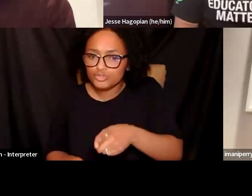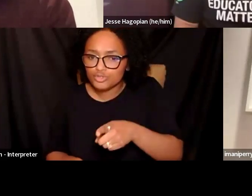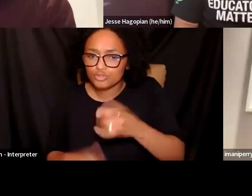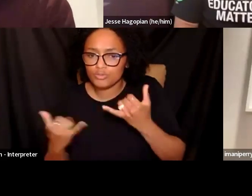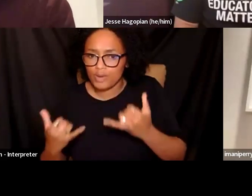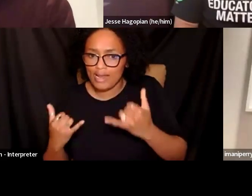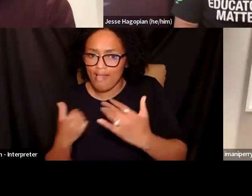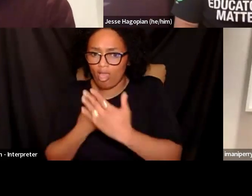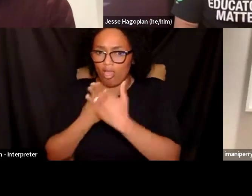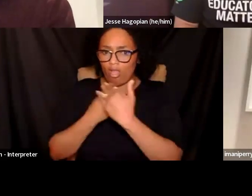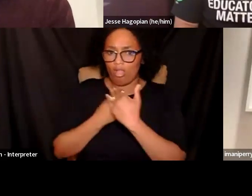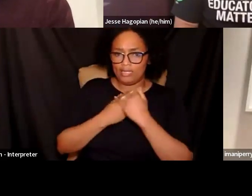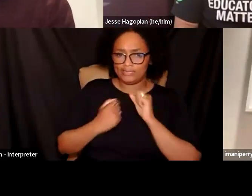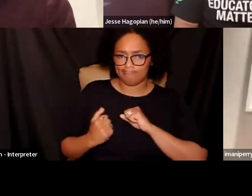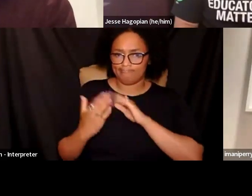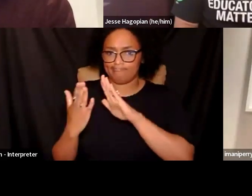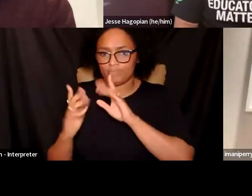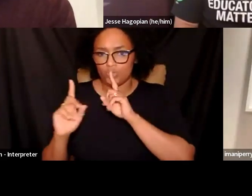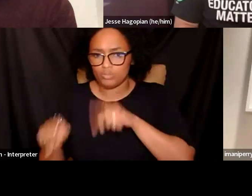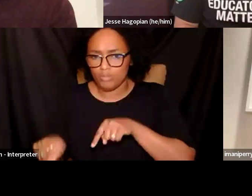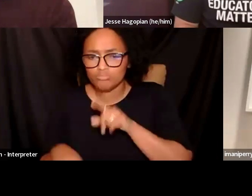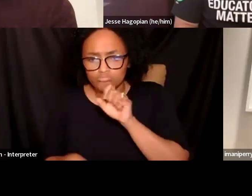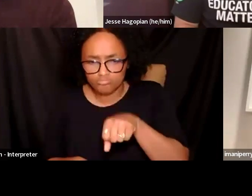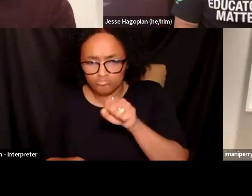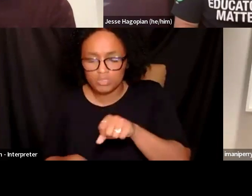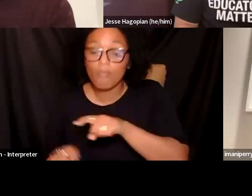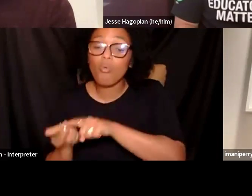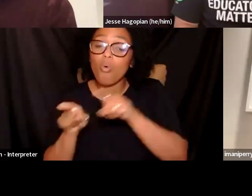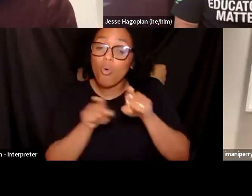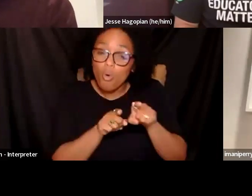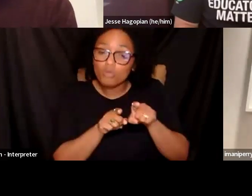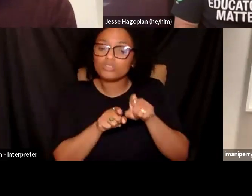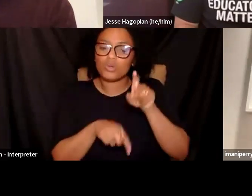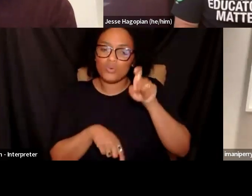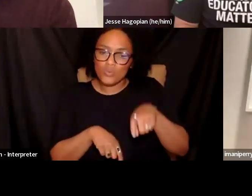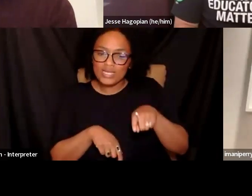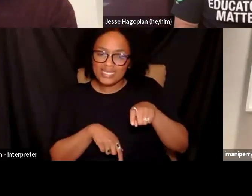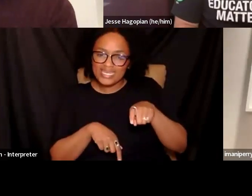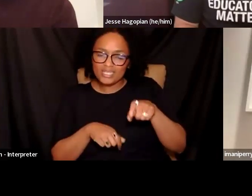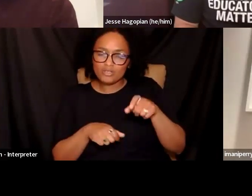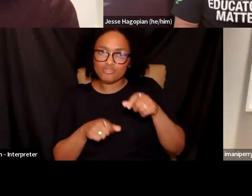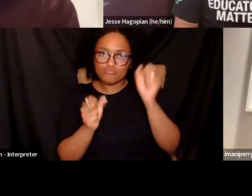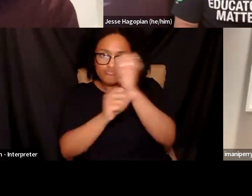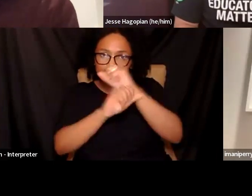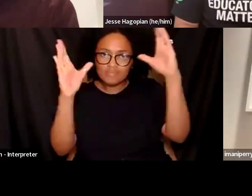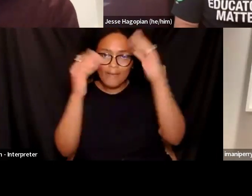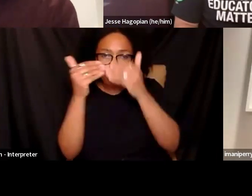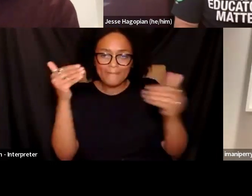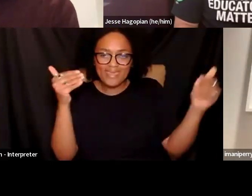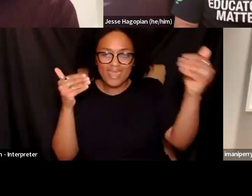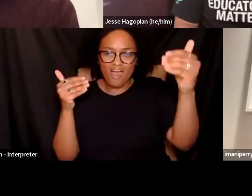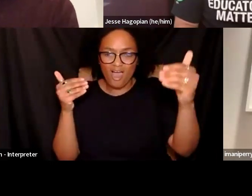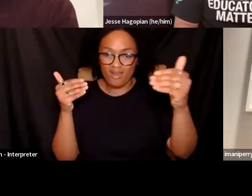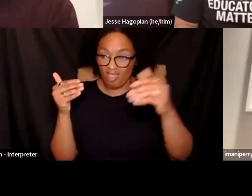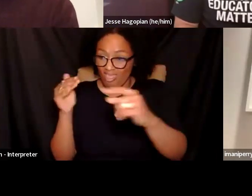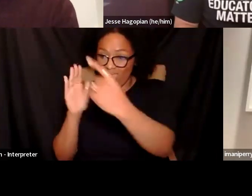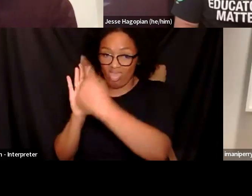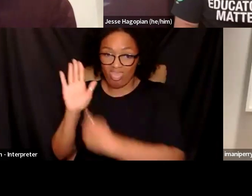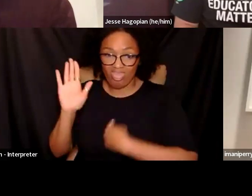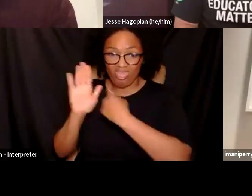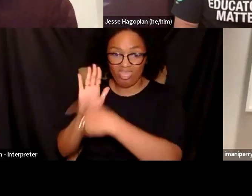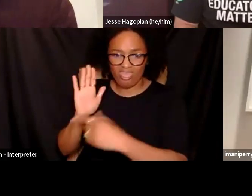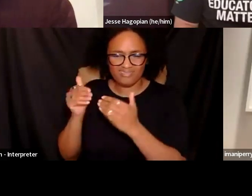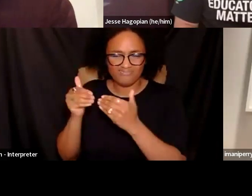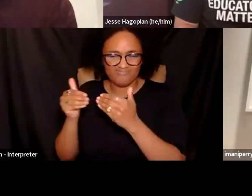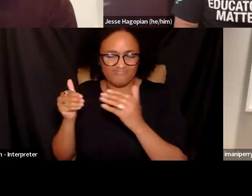fully liberatory vision of education that's only based on negation. It can't only be about responding to external threats. And